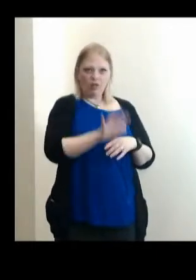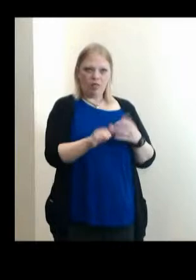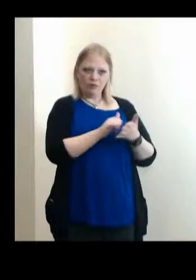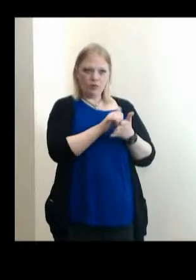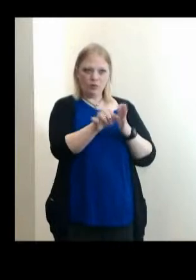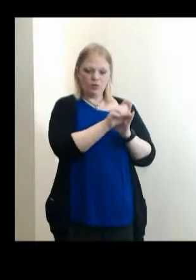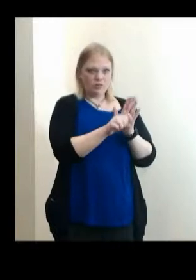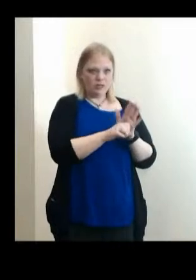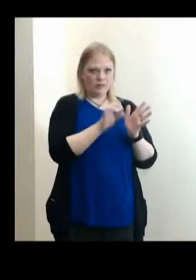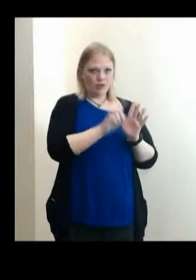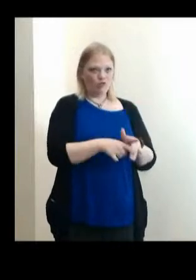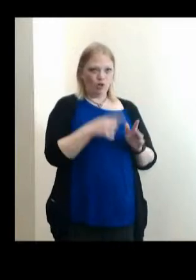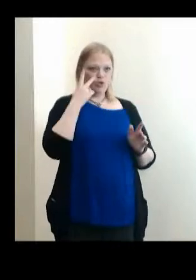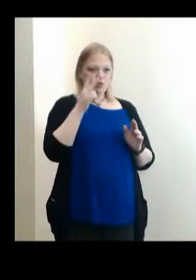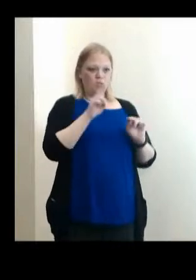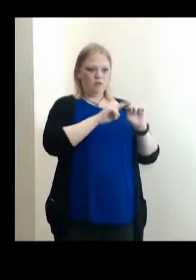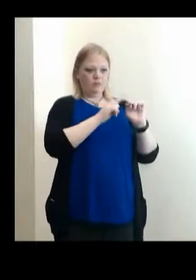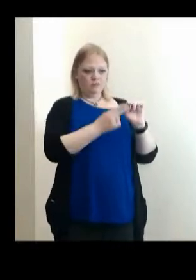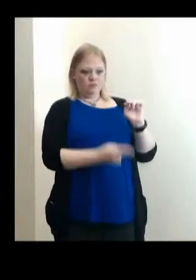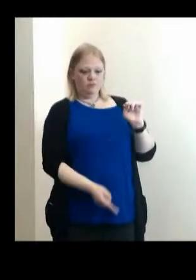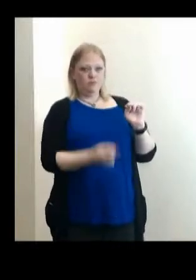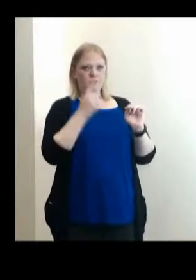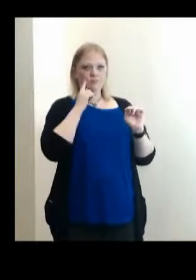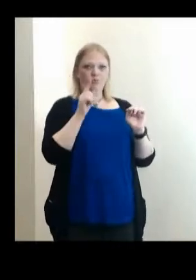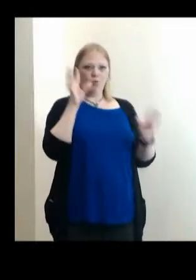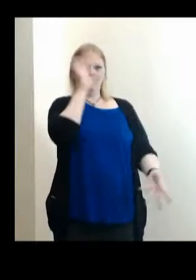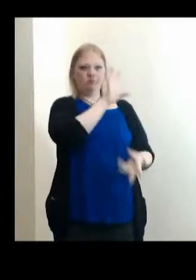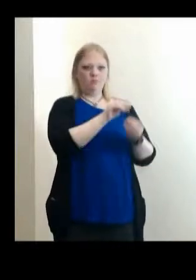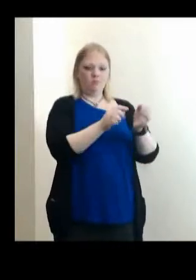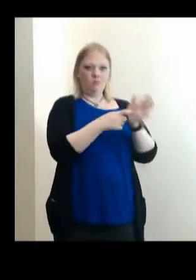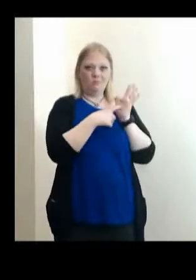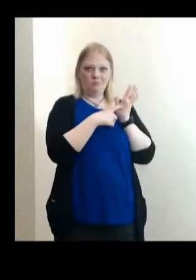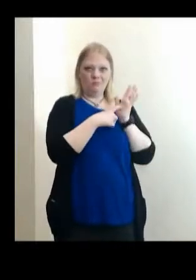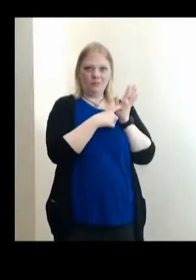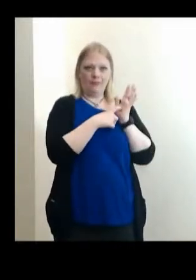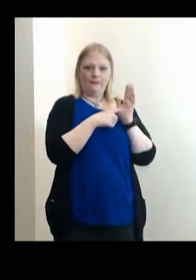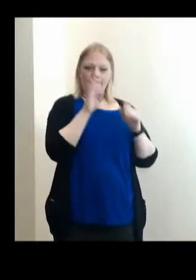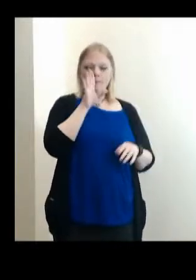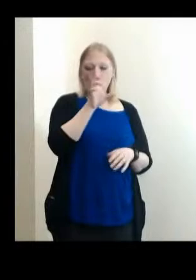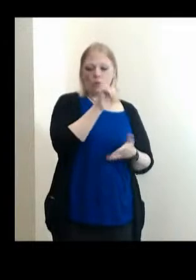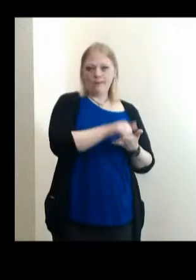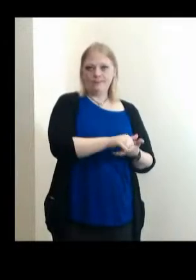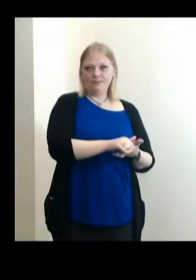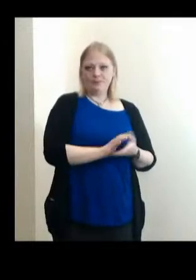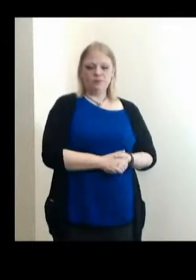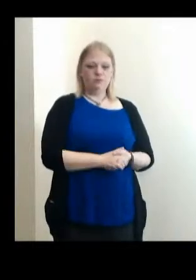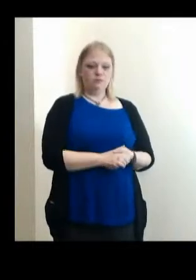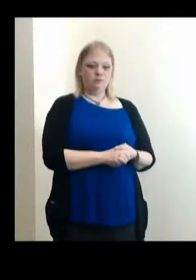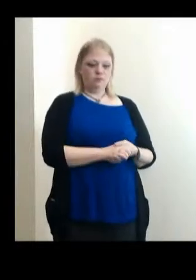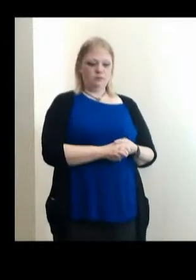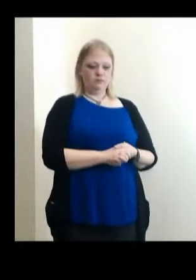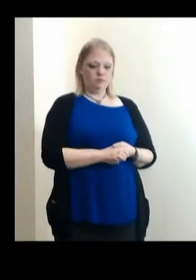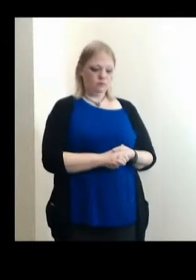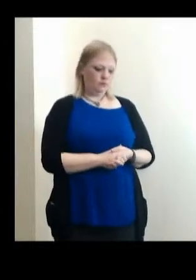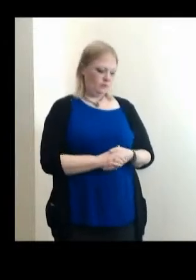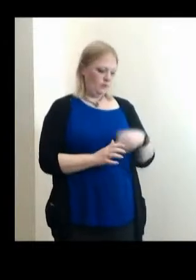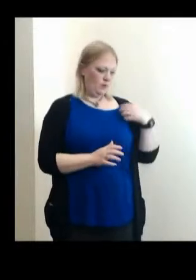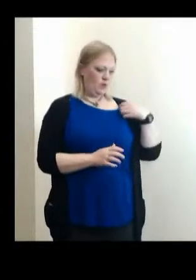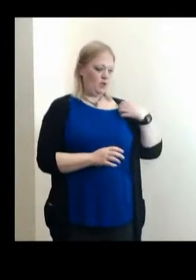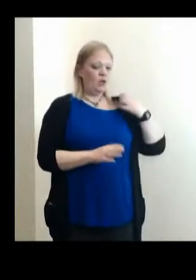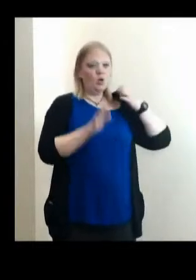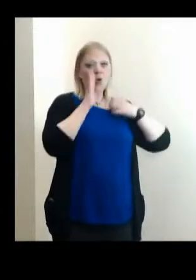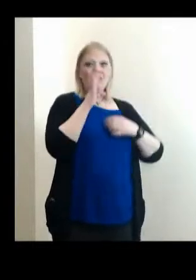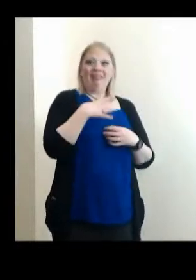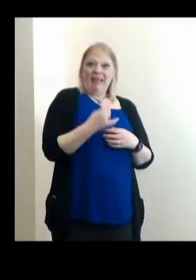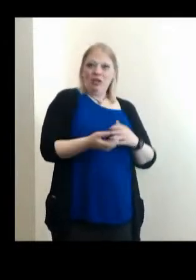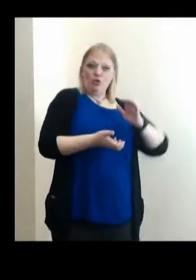that are starting to see a drop-off in overall demand. So we will do that. We would like to